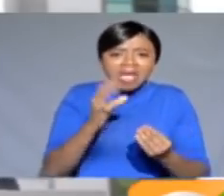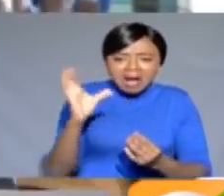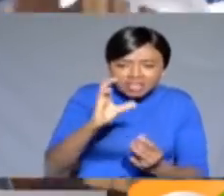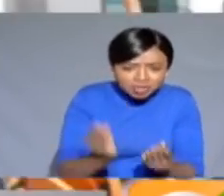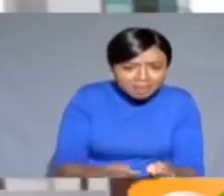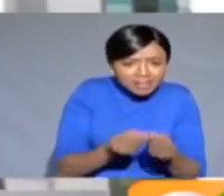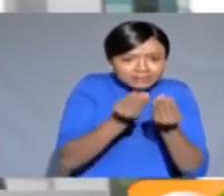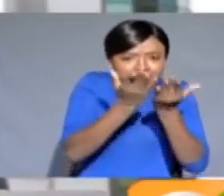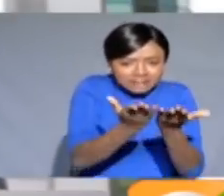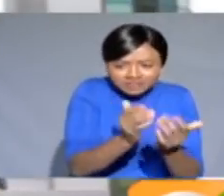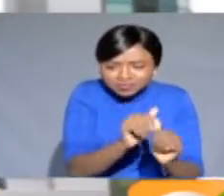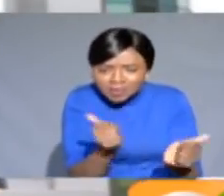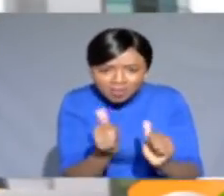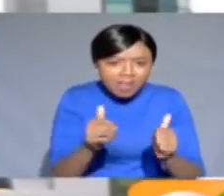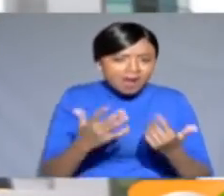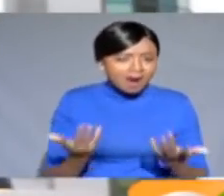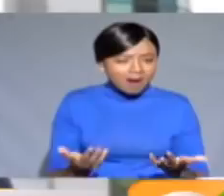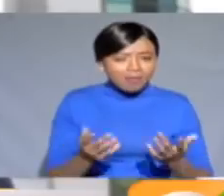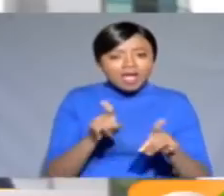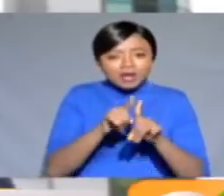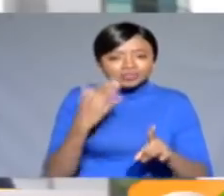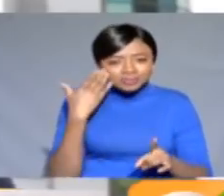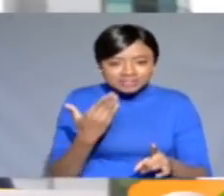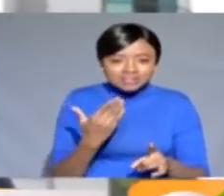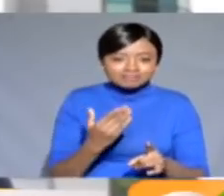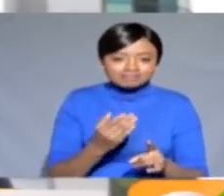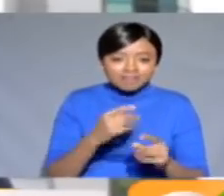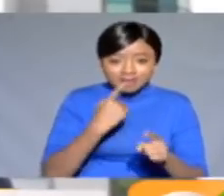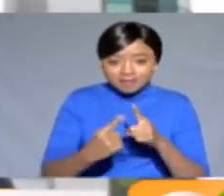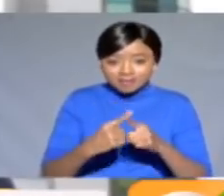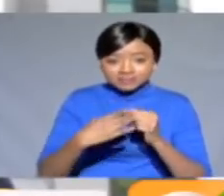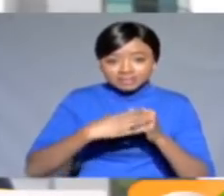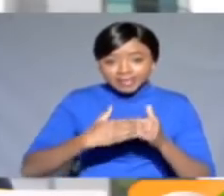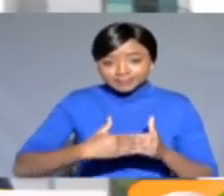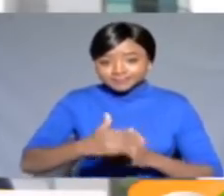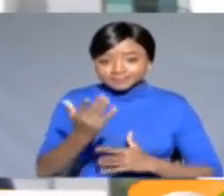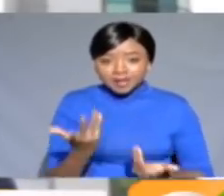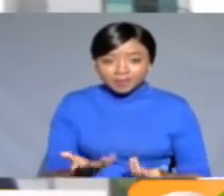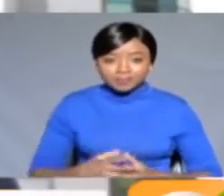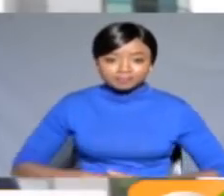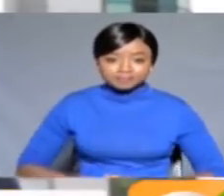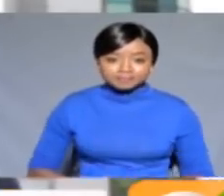characterized Bob Collymore's 9 years at Safaricom. Faisal Ahmed, Citizen TV.